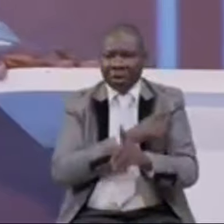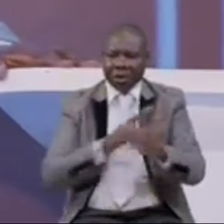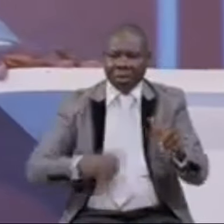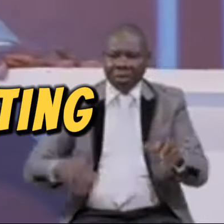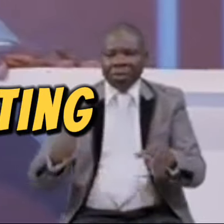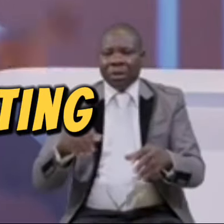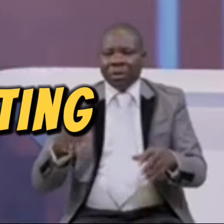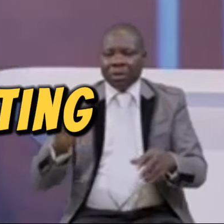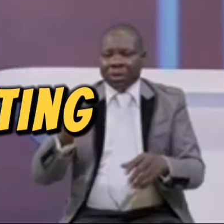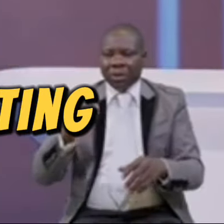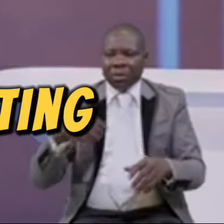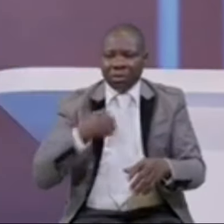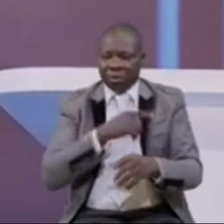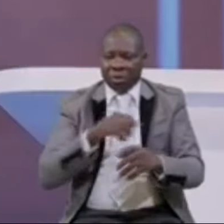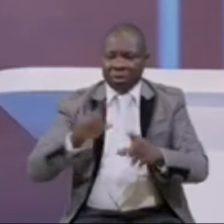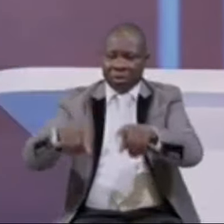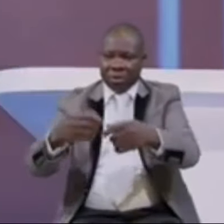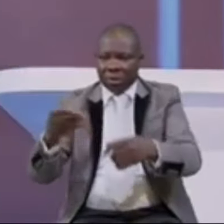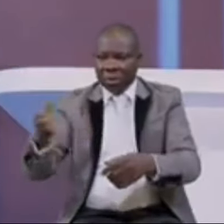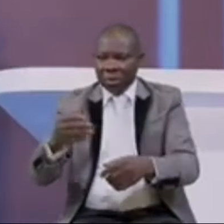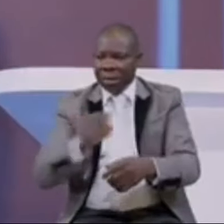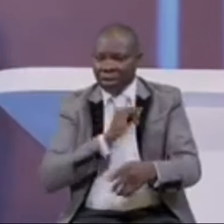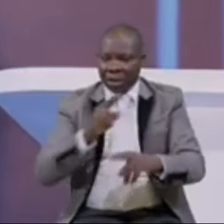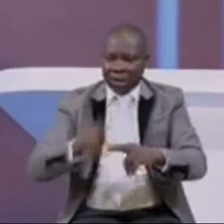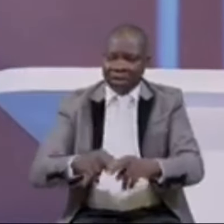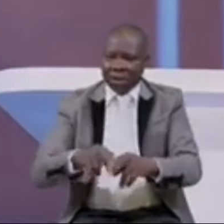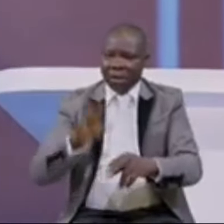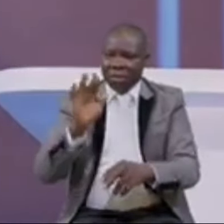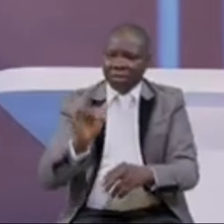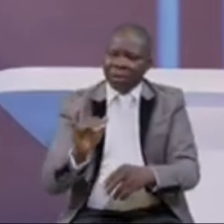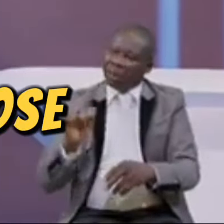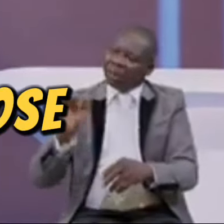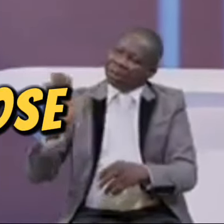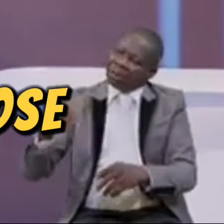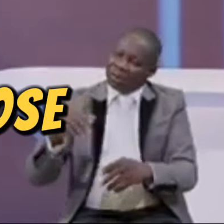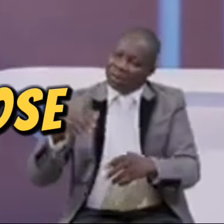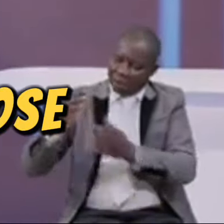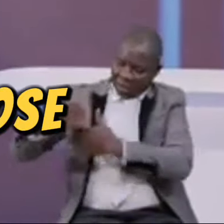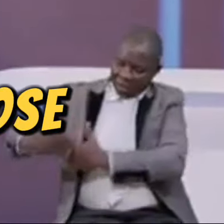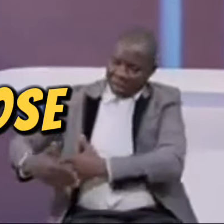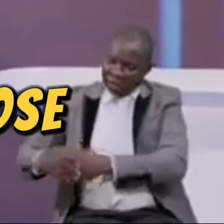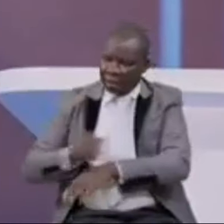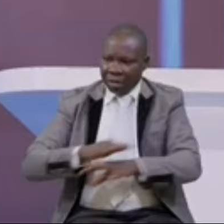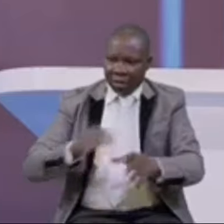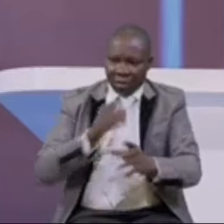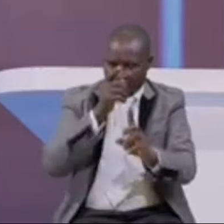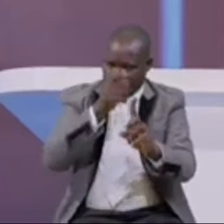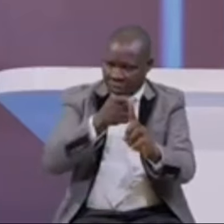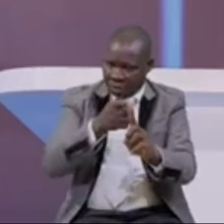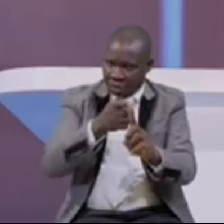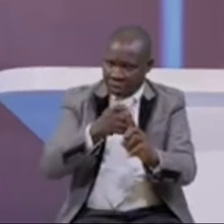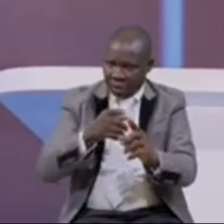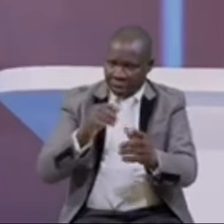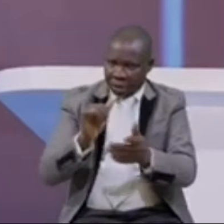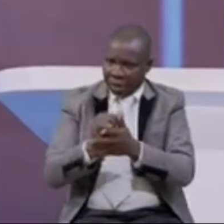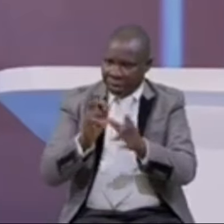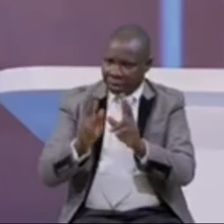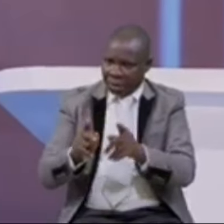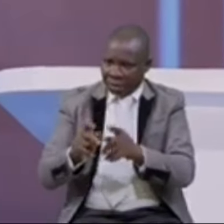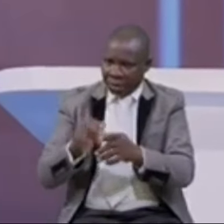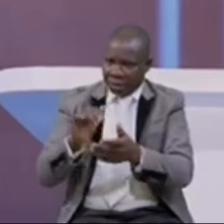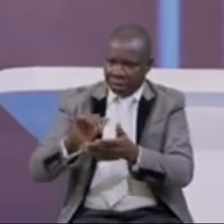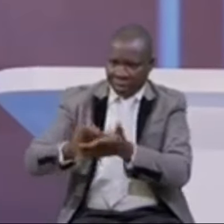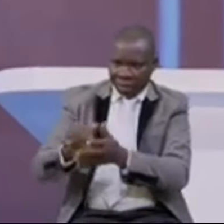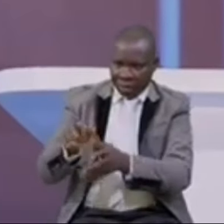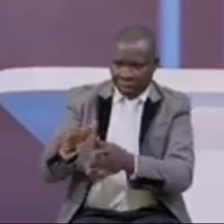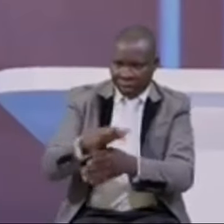got there. I was sitting by his side. He said, don't point, but those people, look up. That one, that one. Those